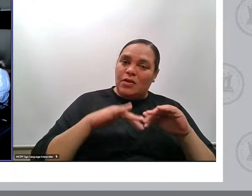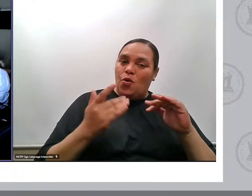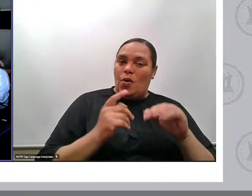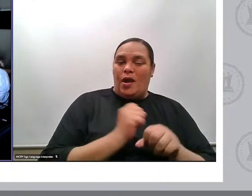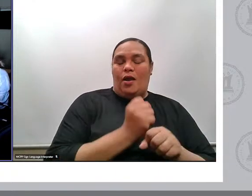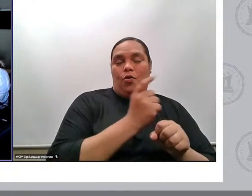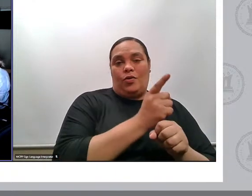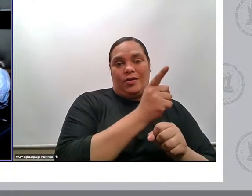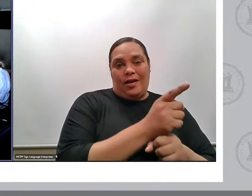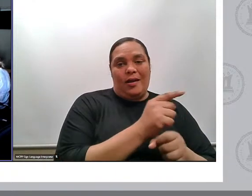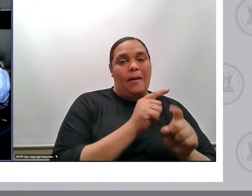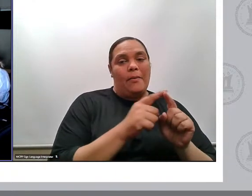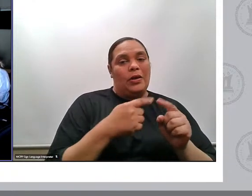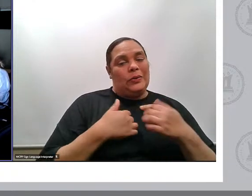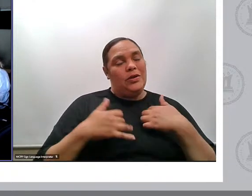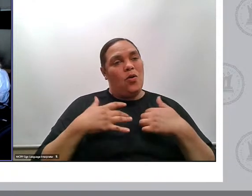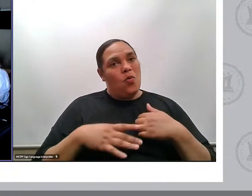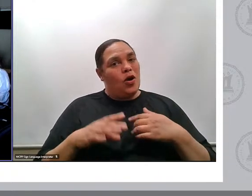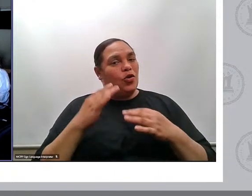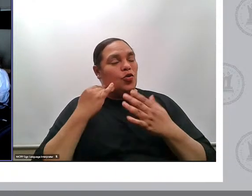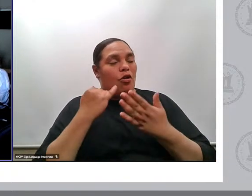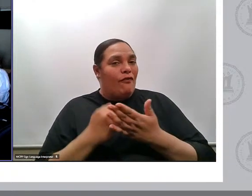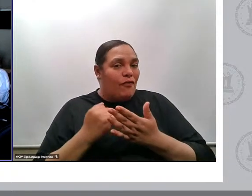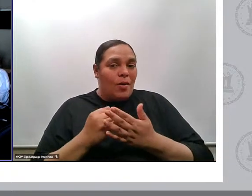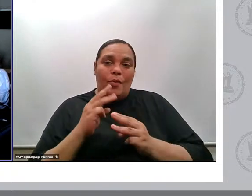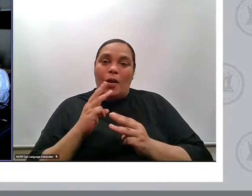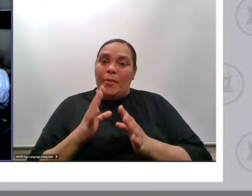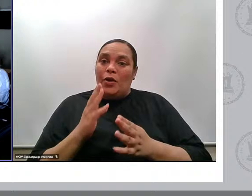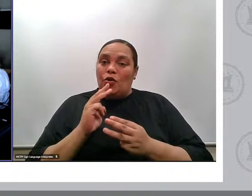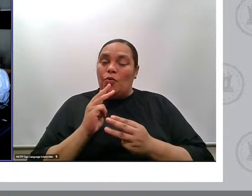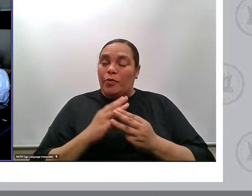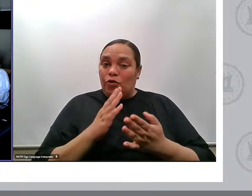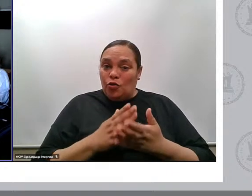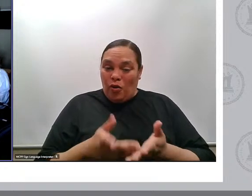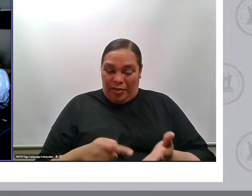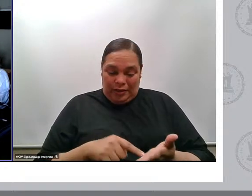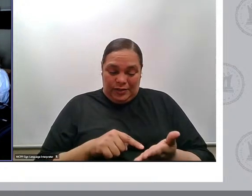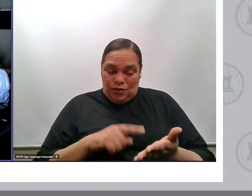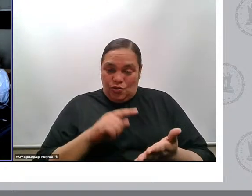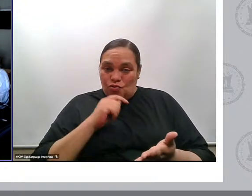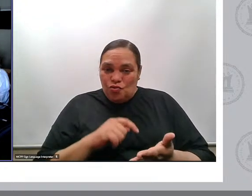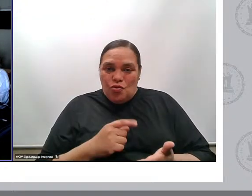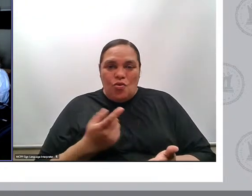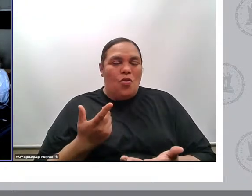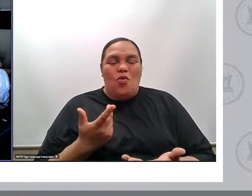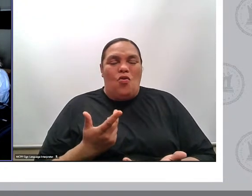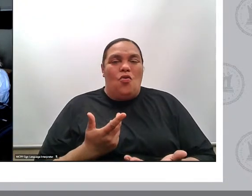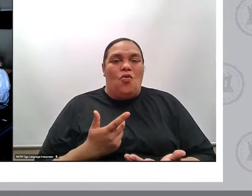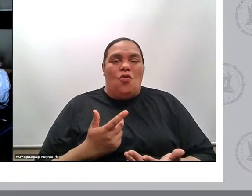Gauteng. And we did want to confirm to make sure this is indeed, there is no,